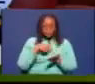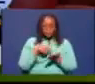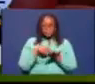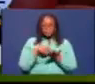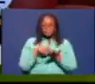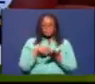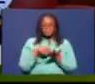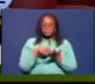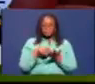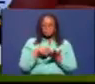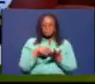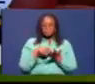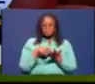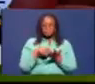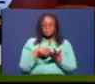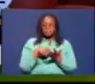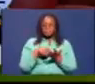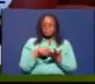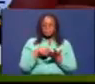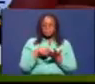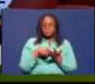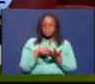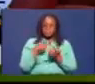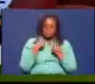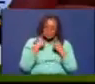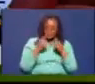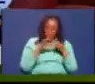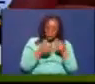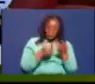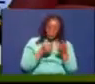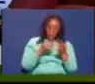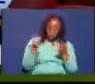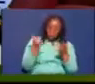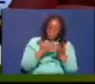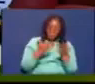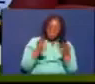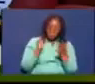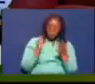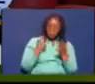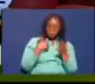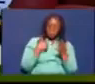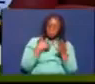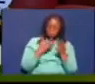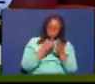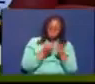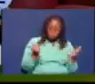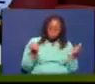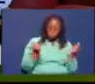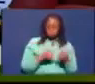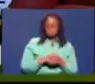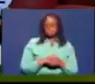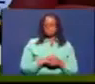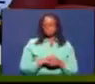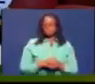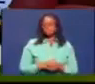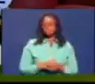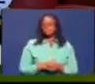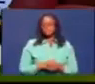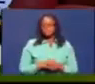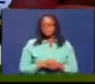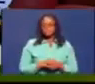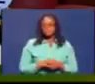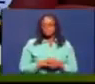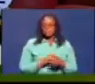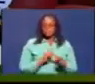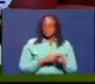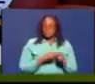really the extent at which other commodities can also be looked at for purposes of taxation. And to the extent that when we are looking at